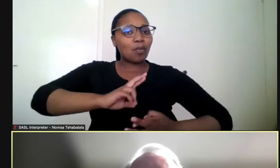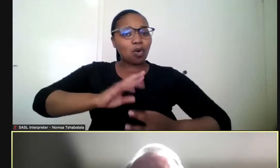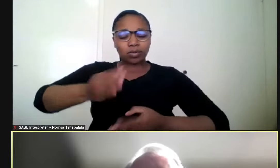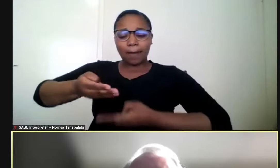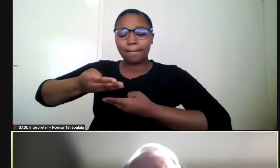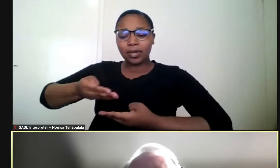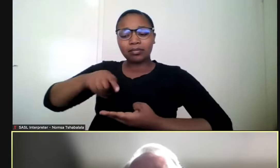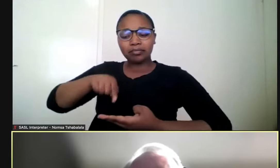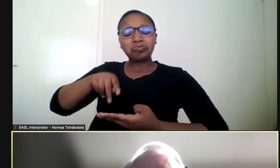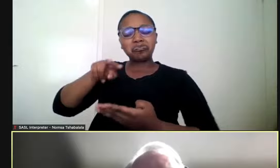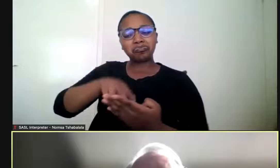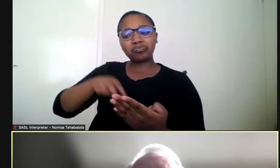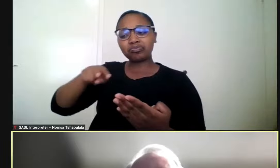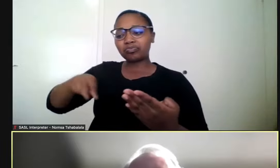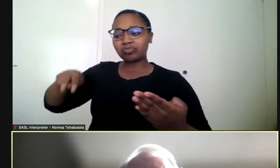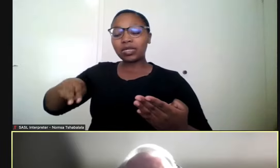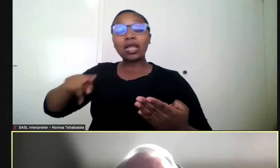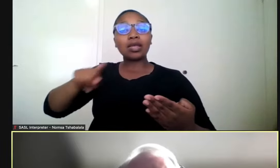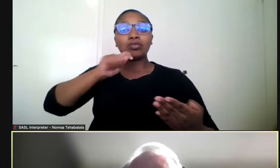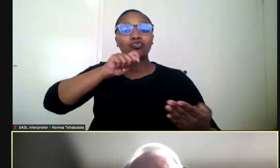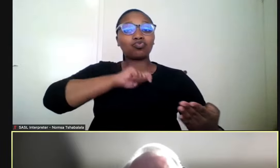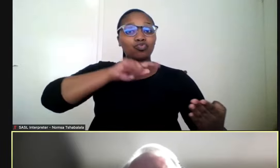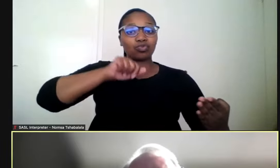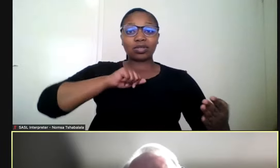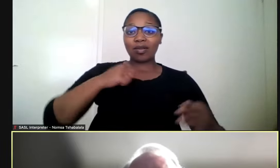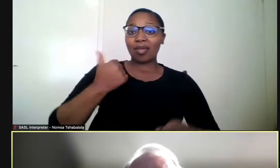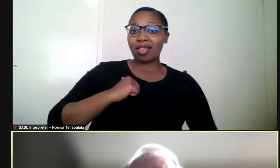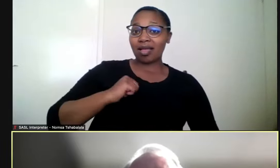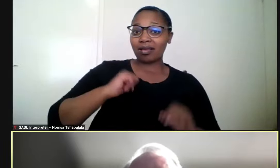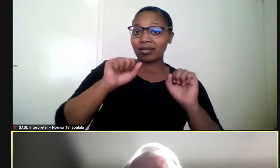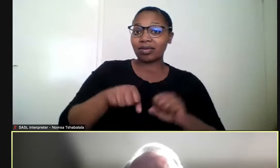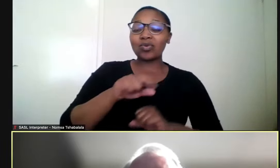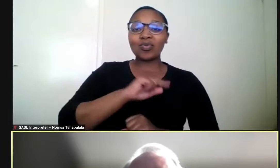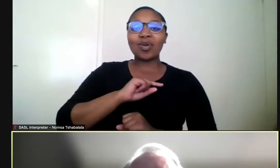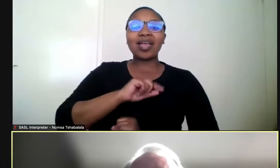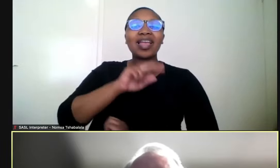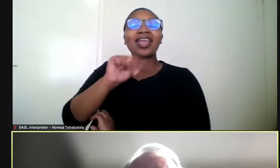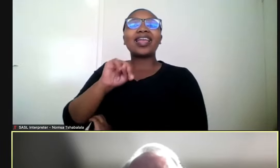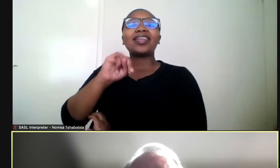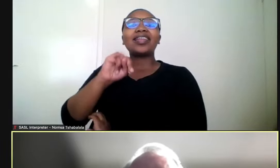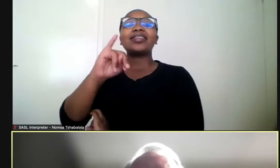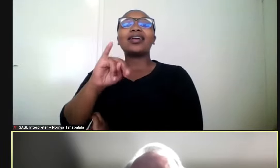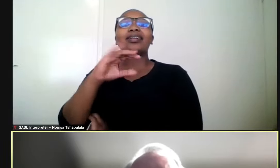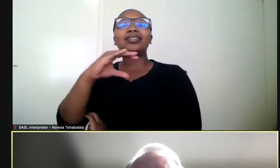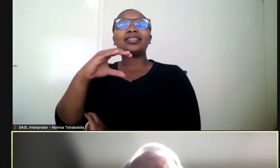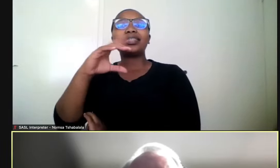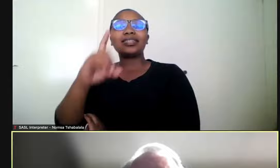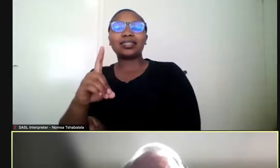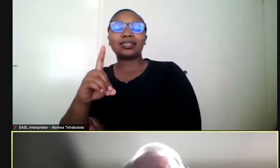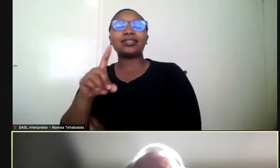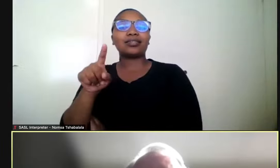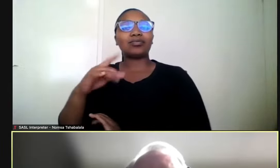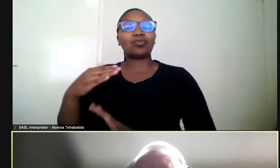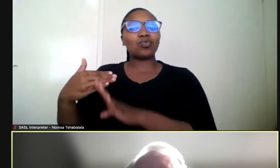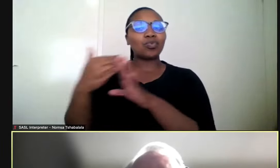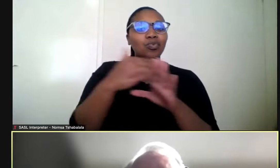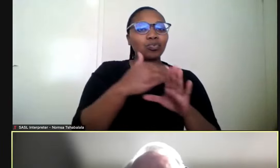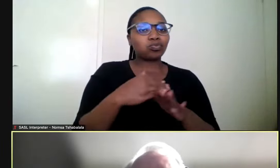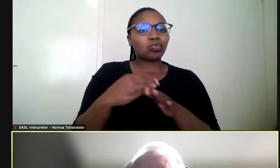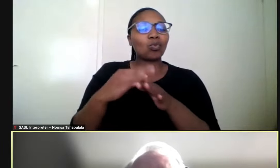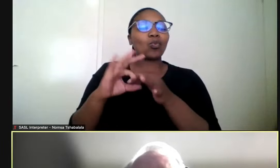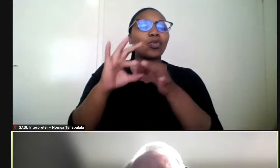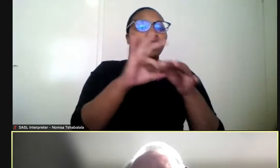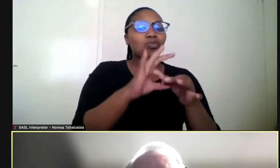here that the NICD, working together often with the academic groups that are supporting